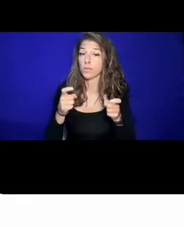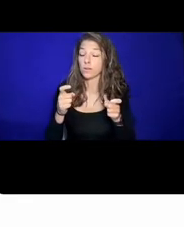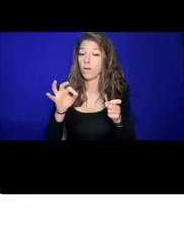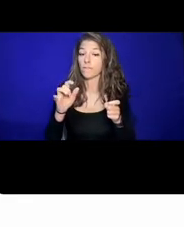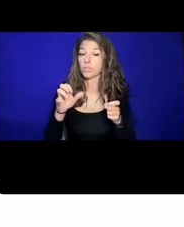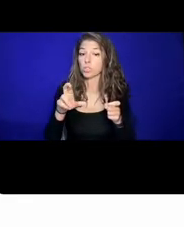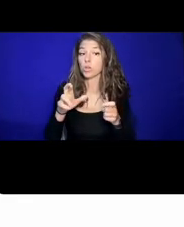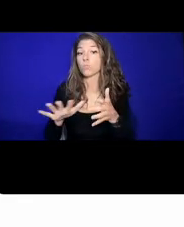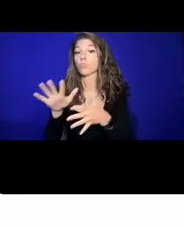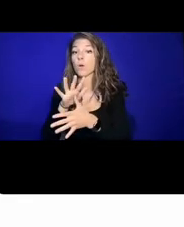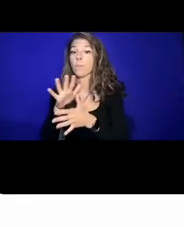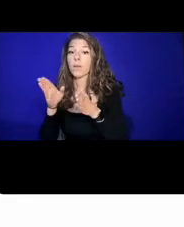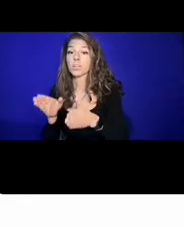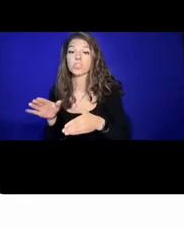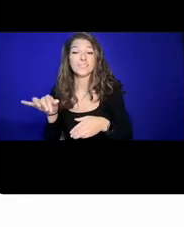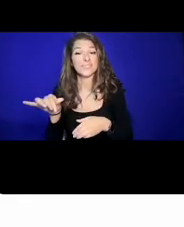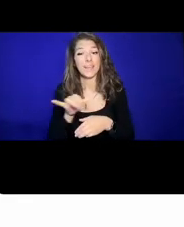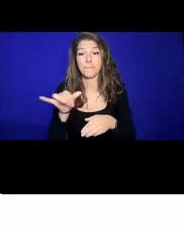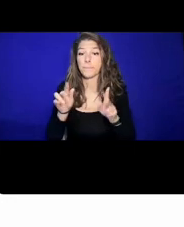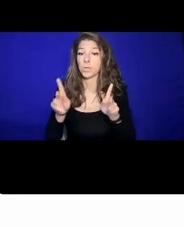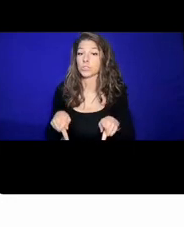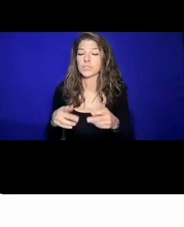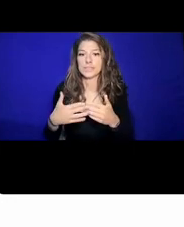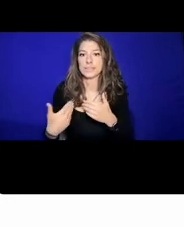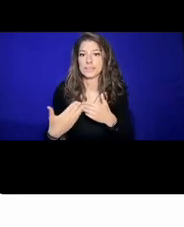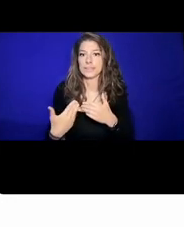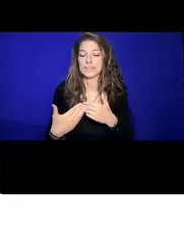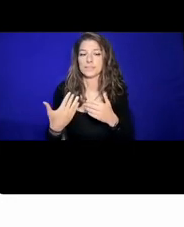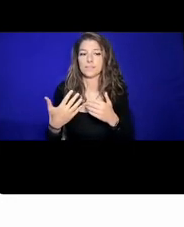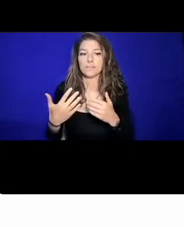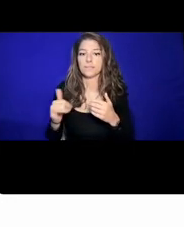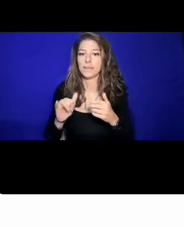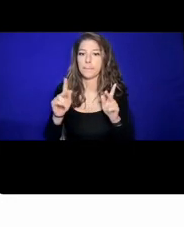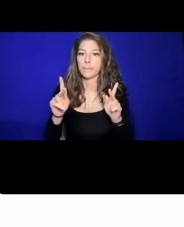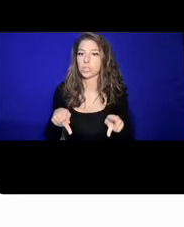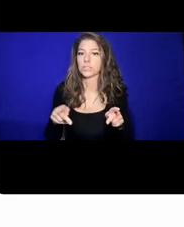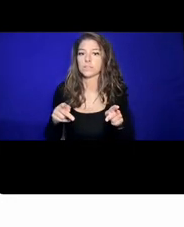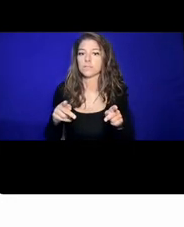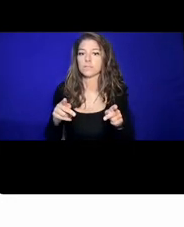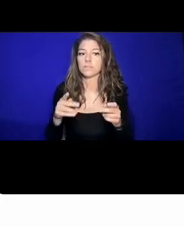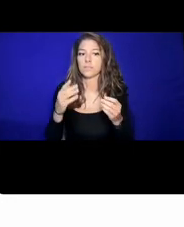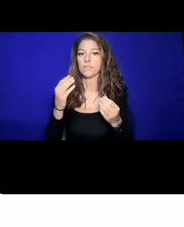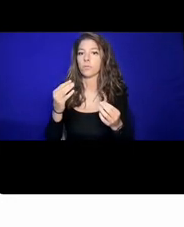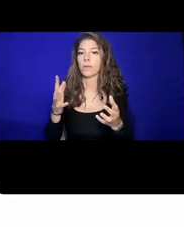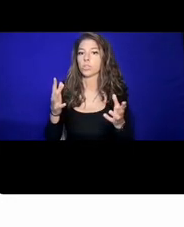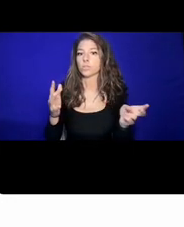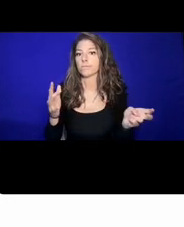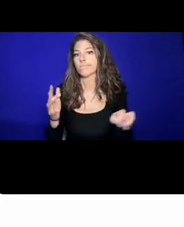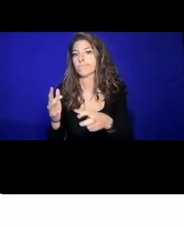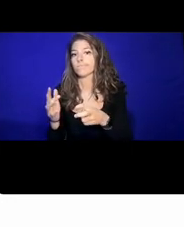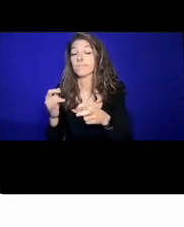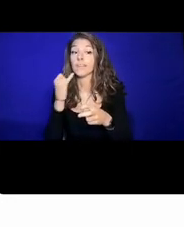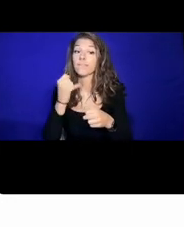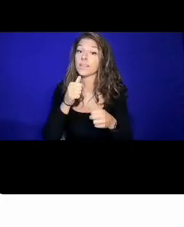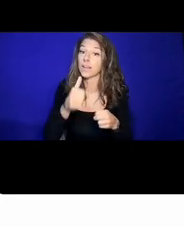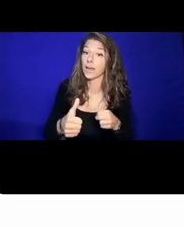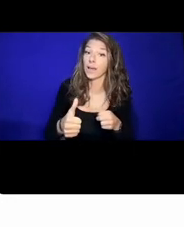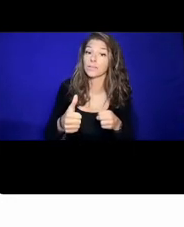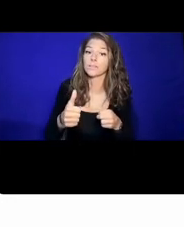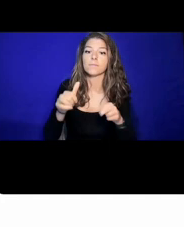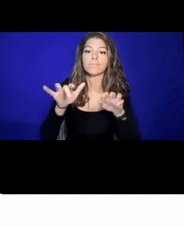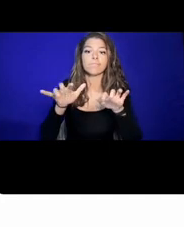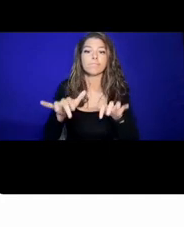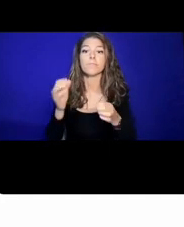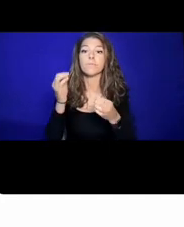agent are the same people, so it's easy. You can just click that it's the same person and the information is brought over. If it's not, you can enter